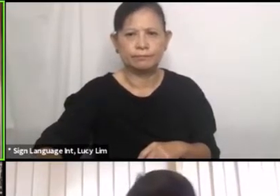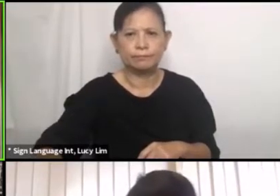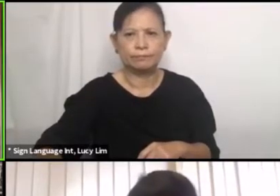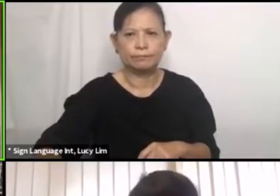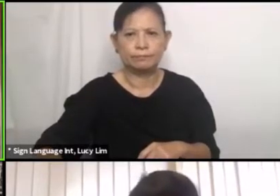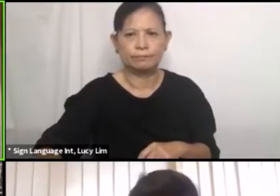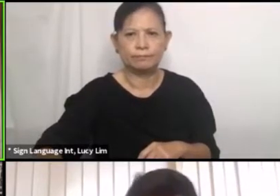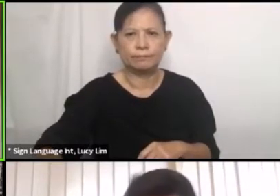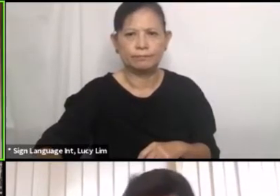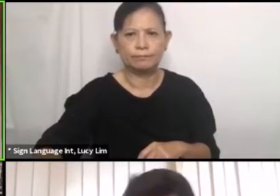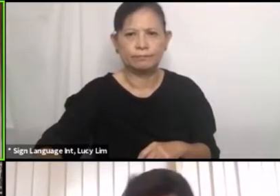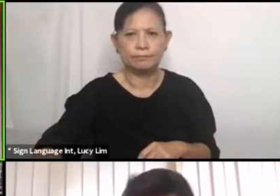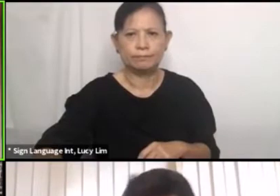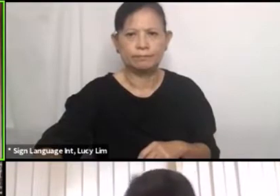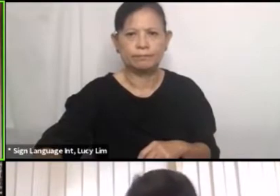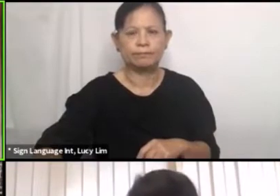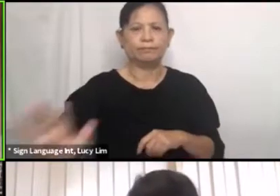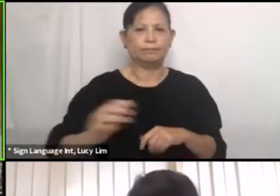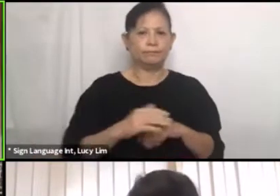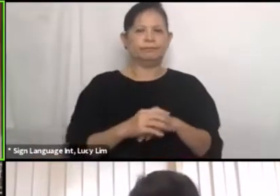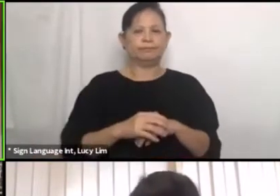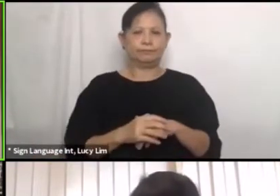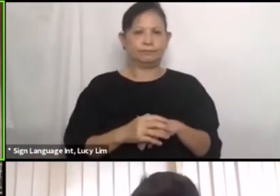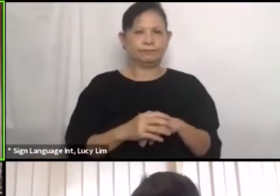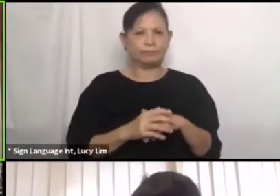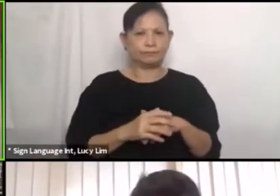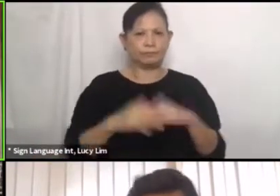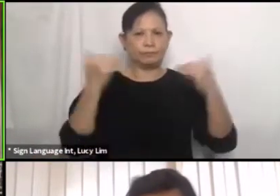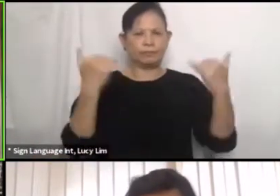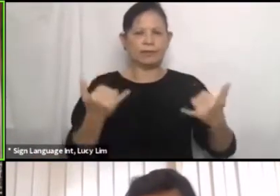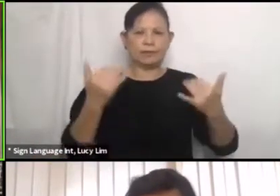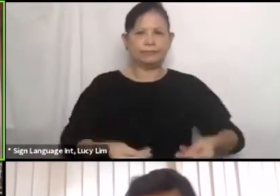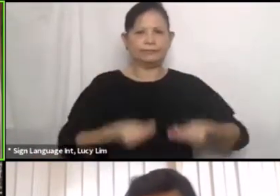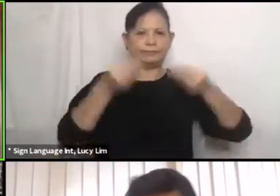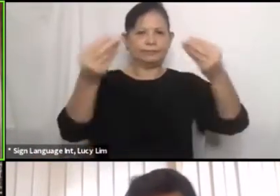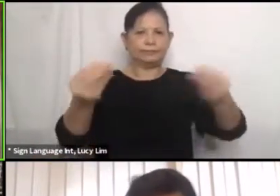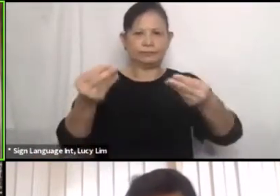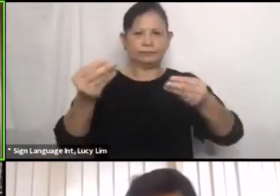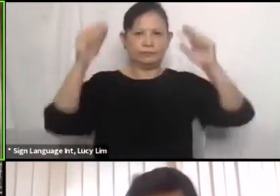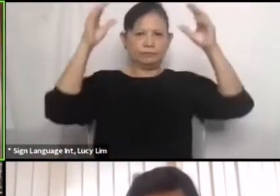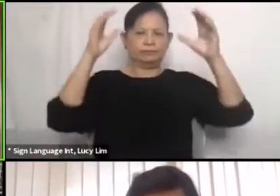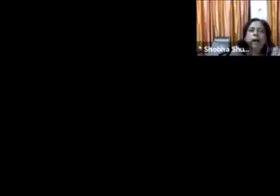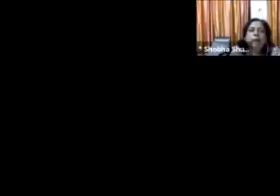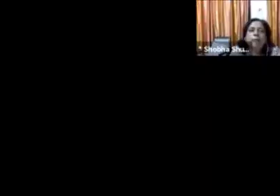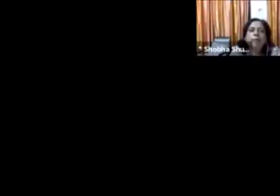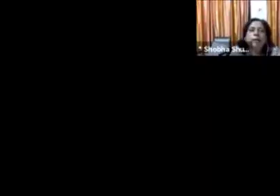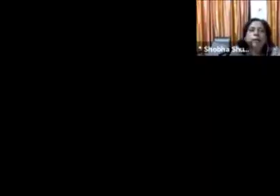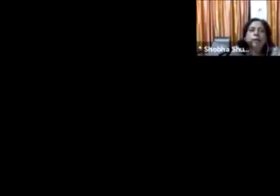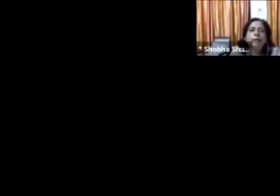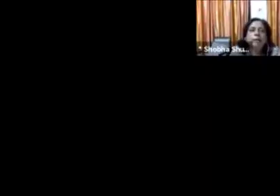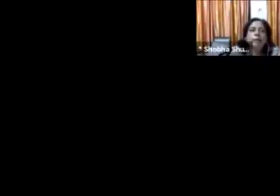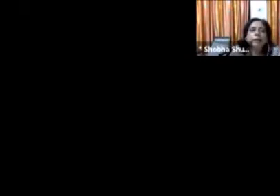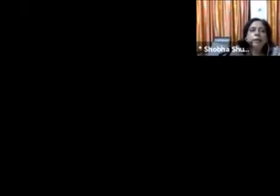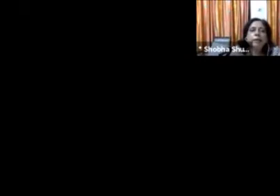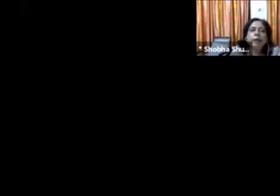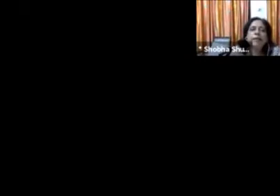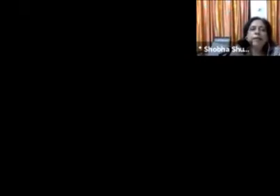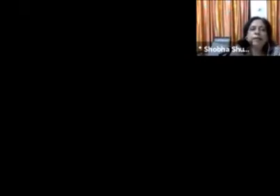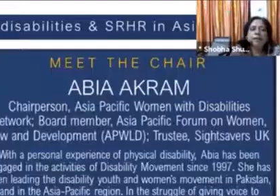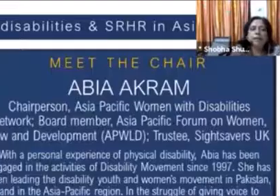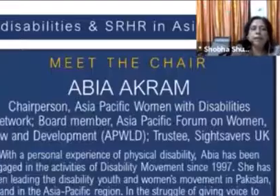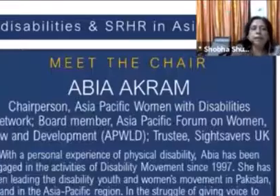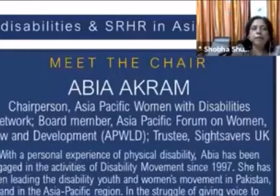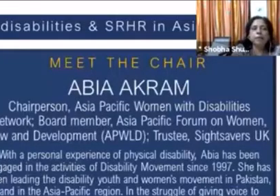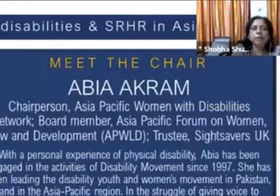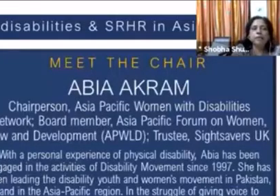connectivity, if they arise at all. I now hand over the mic to our chairperson for today, Abia Akram. Abia